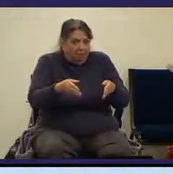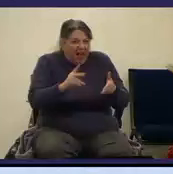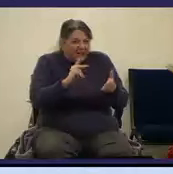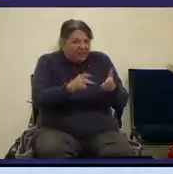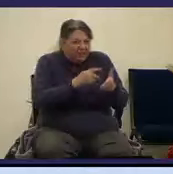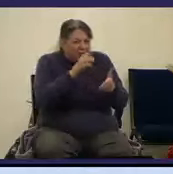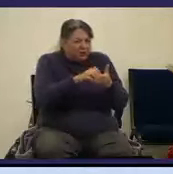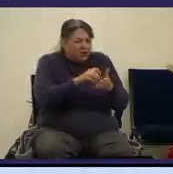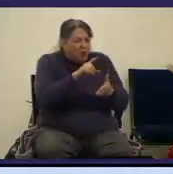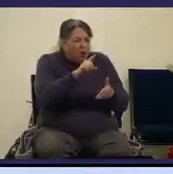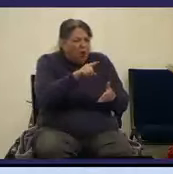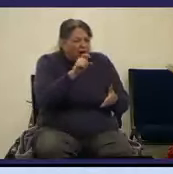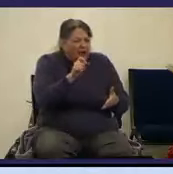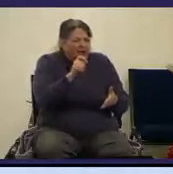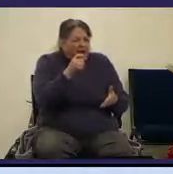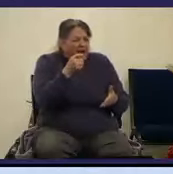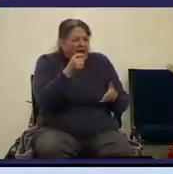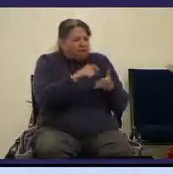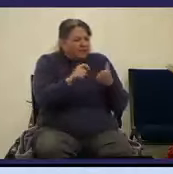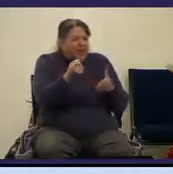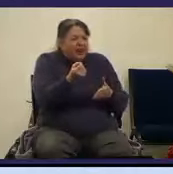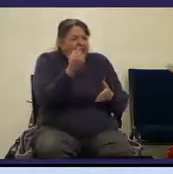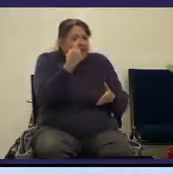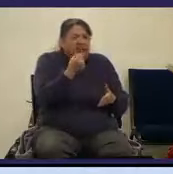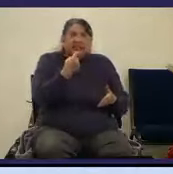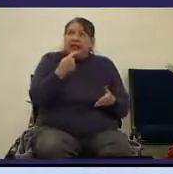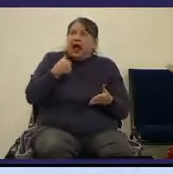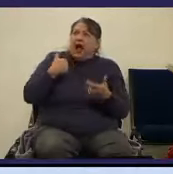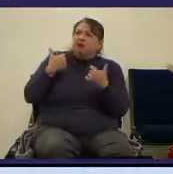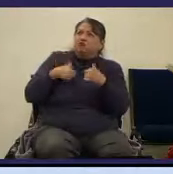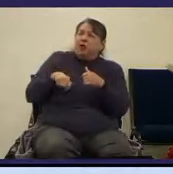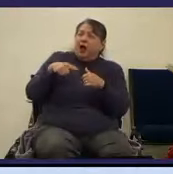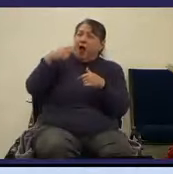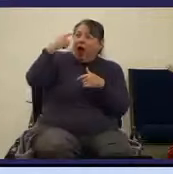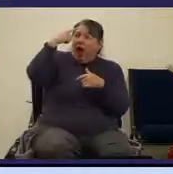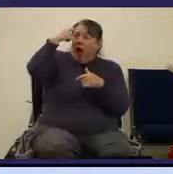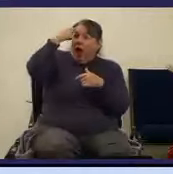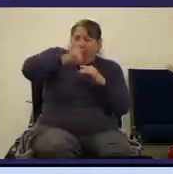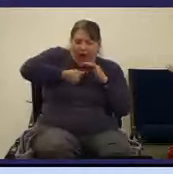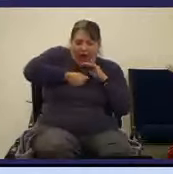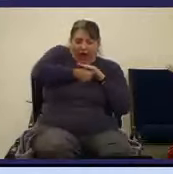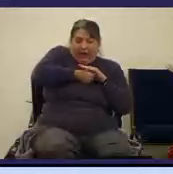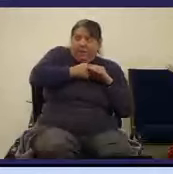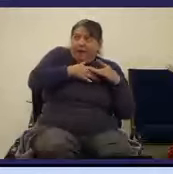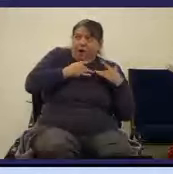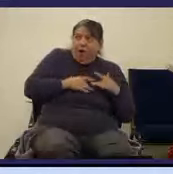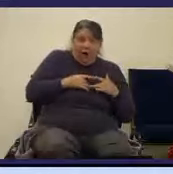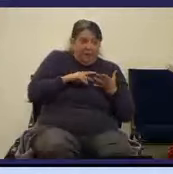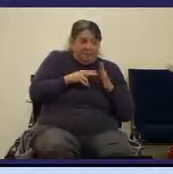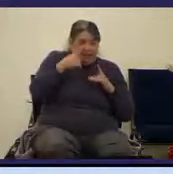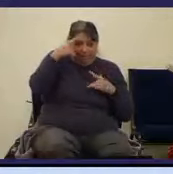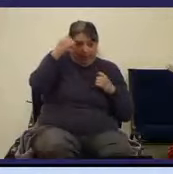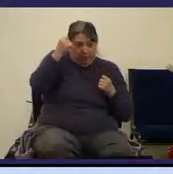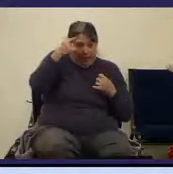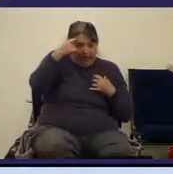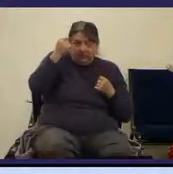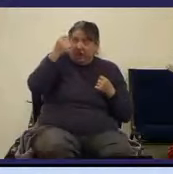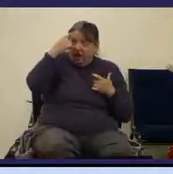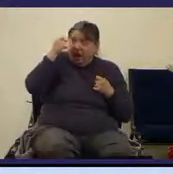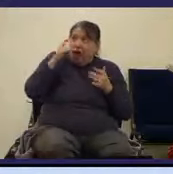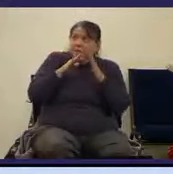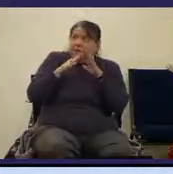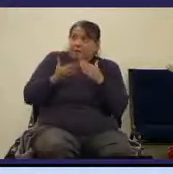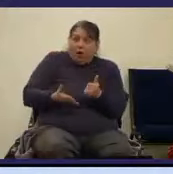Psalm 119:11 says, I have hidden your word in my heart so that I would not sin against you. The word of God keeps us even from falling into sin as